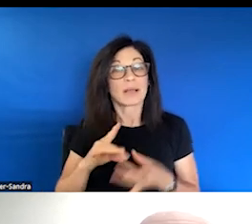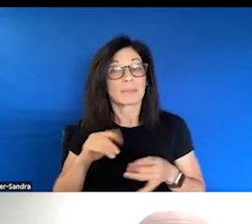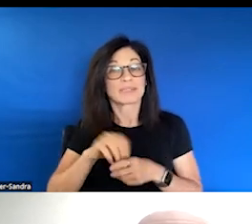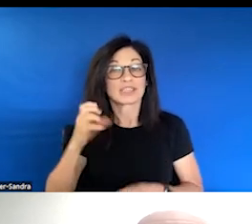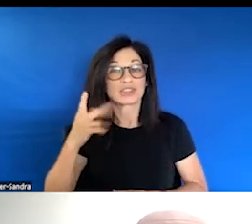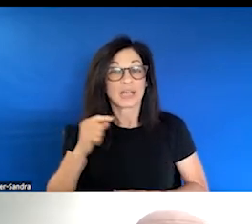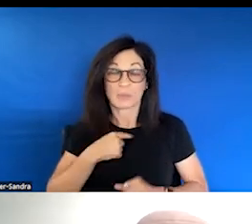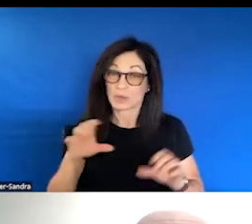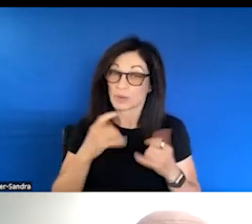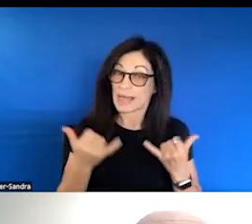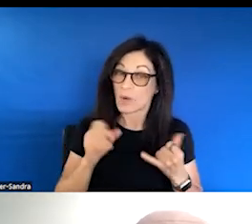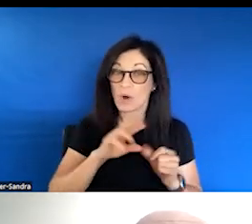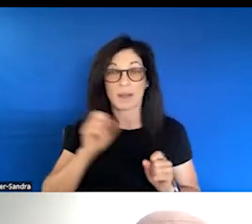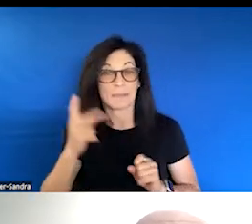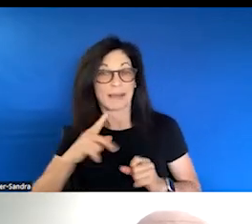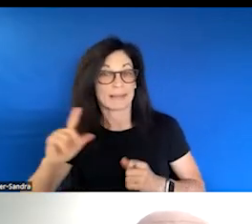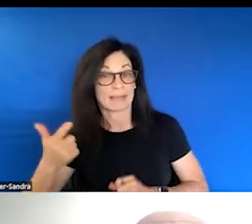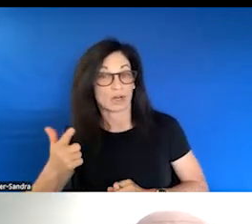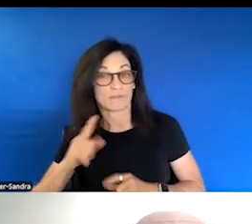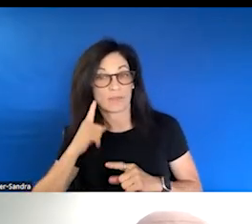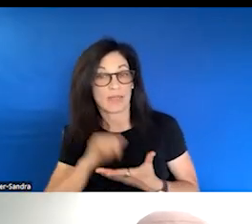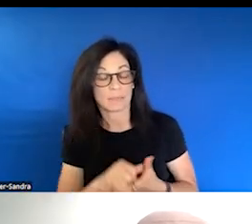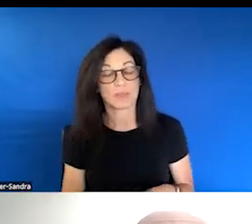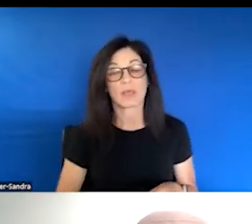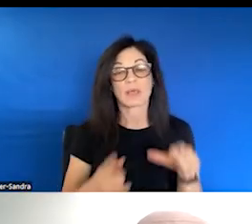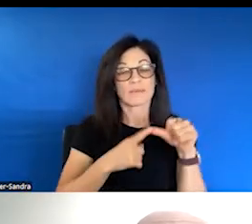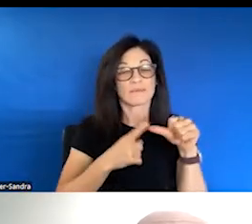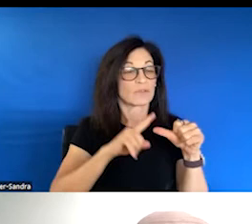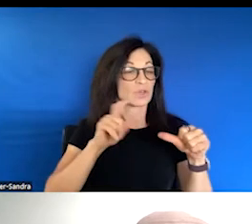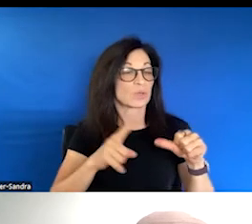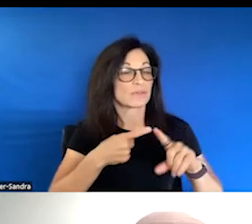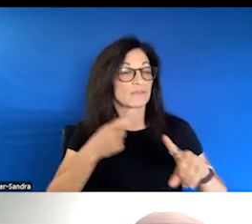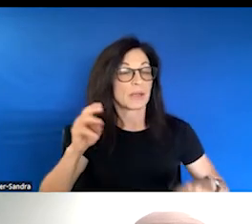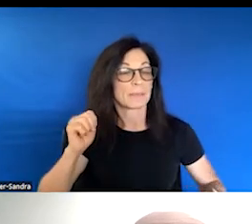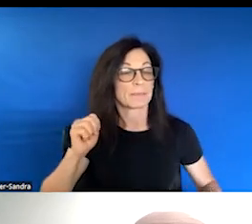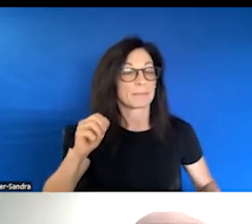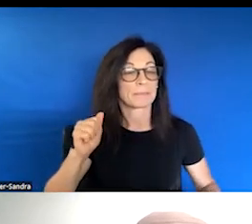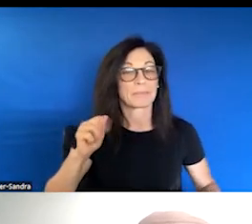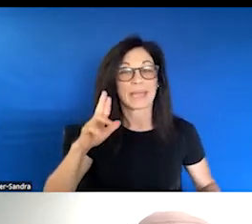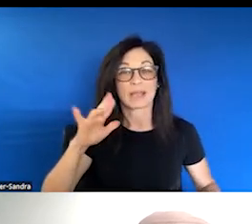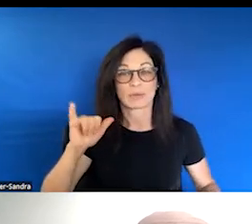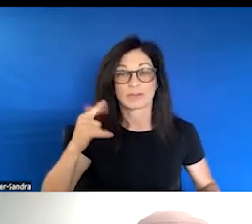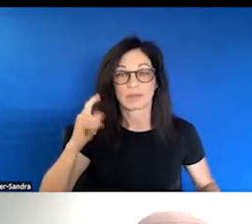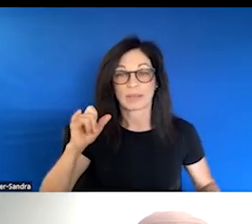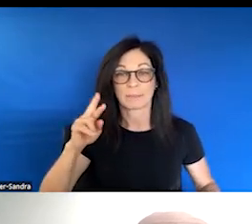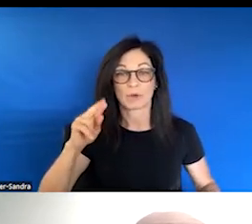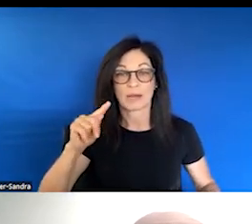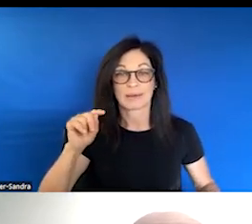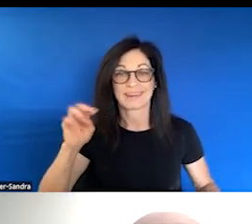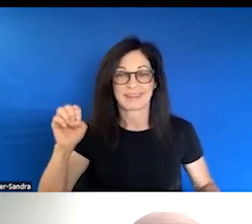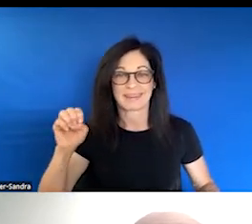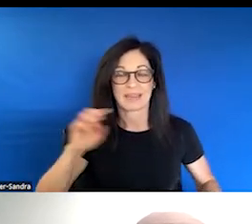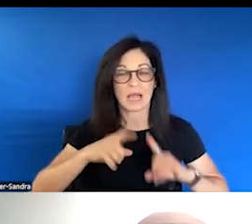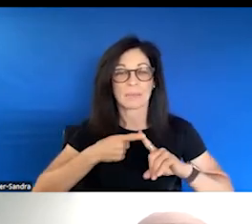always circle back to them. The first question was from Mary Giliberti about